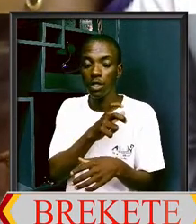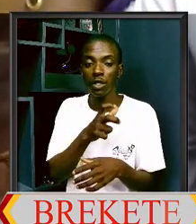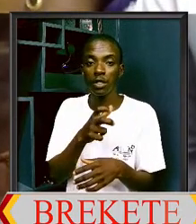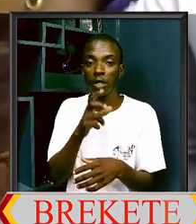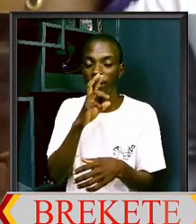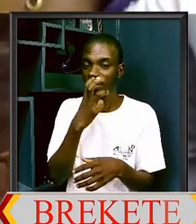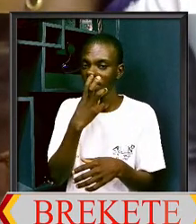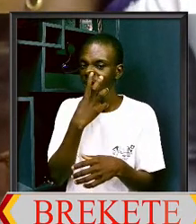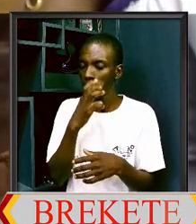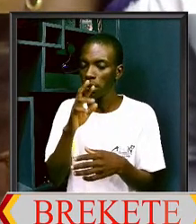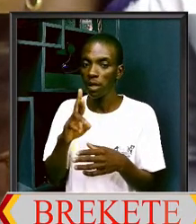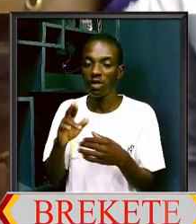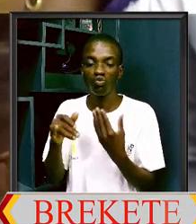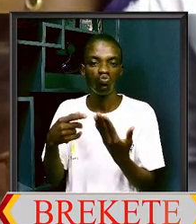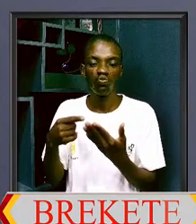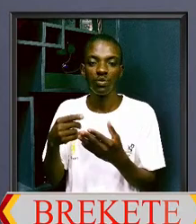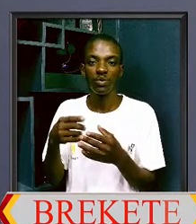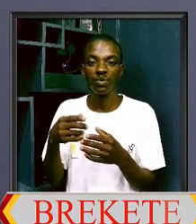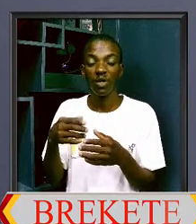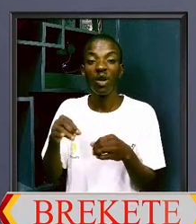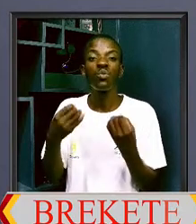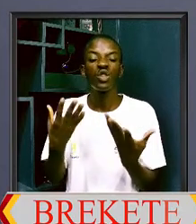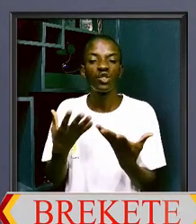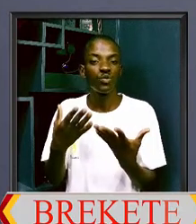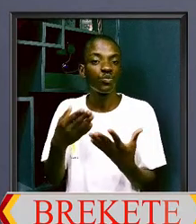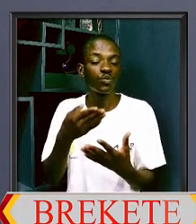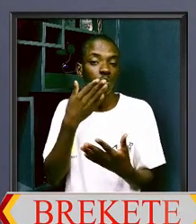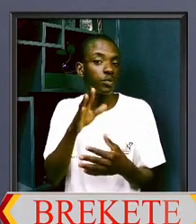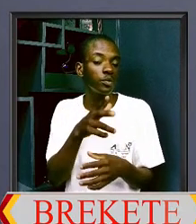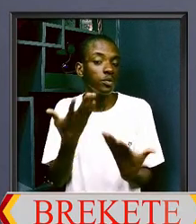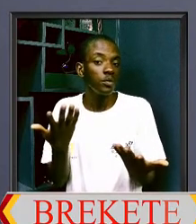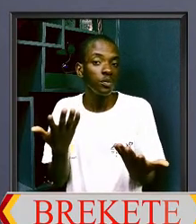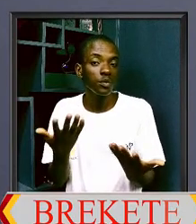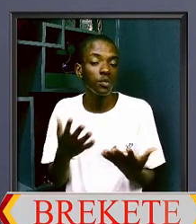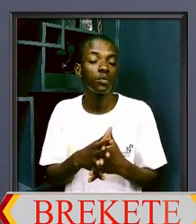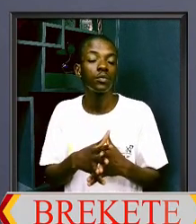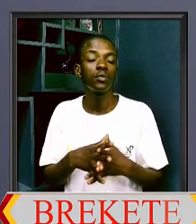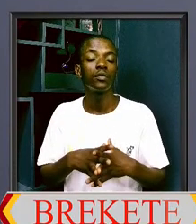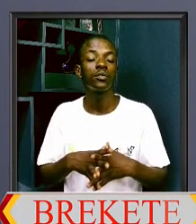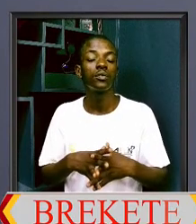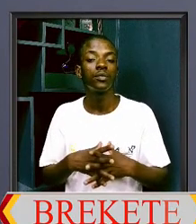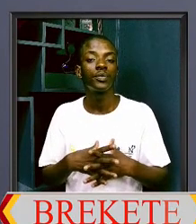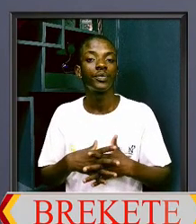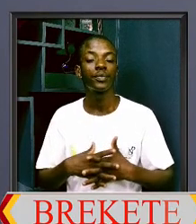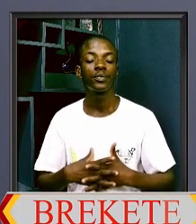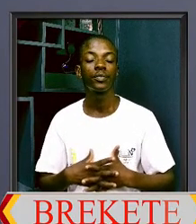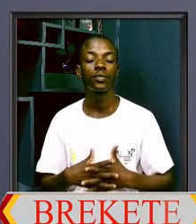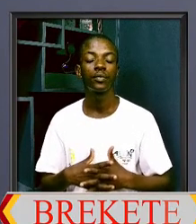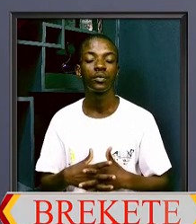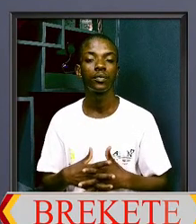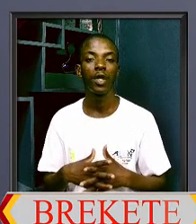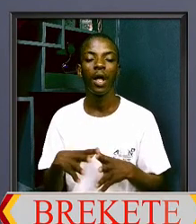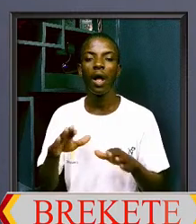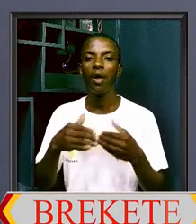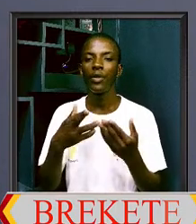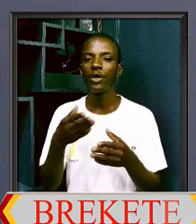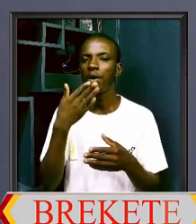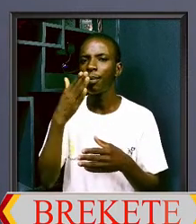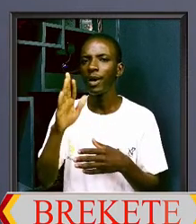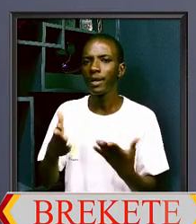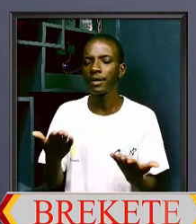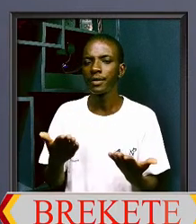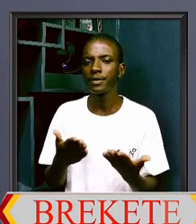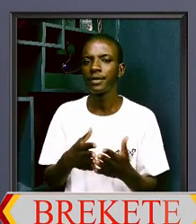many of them bad how many of them bad how many of